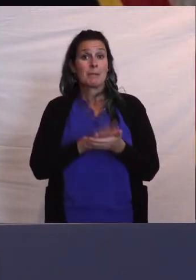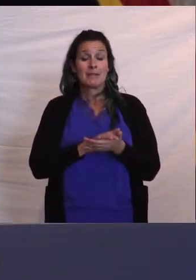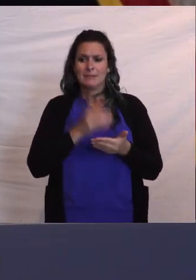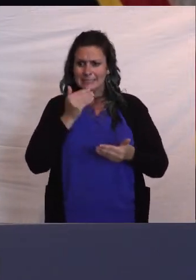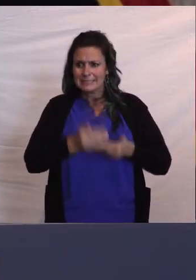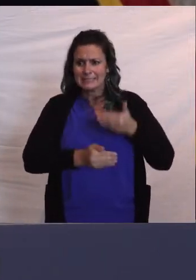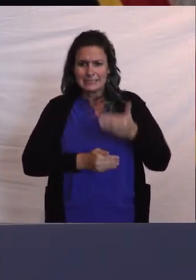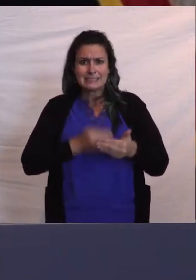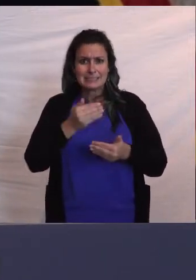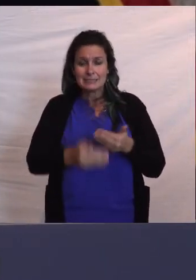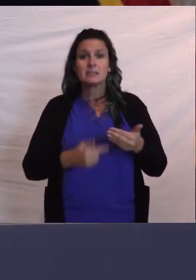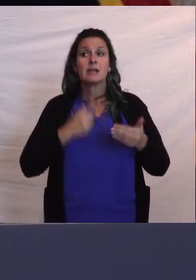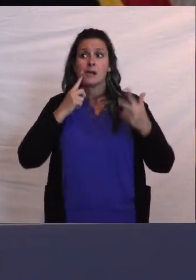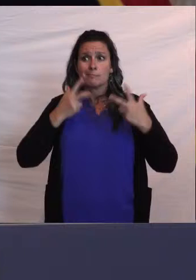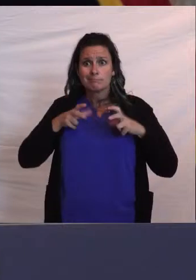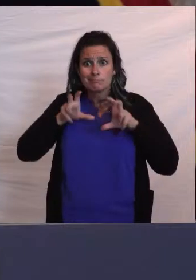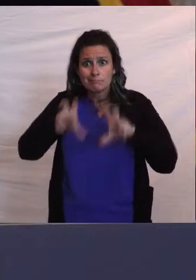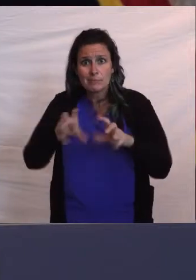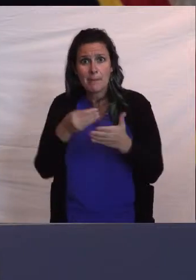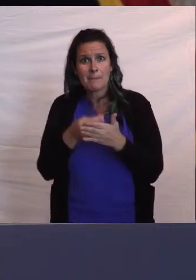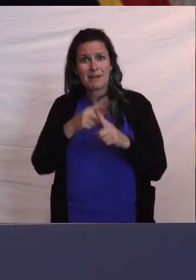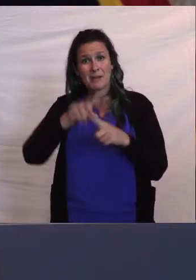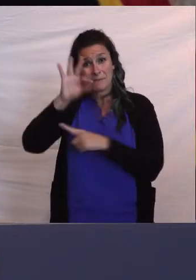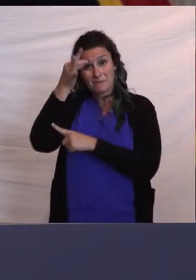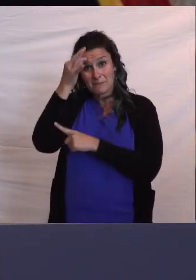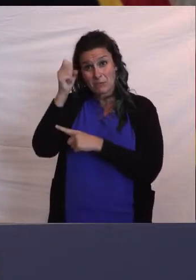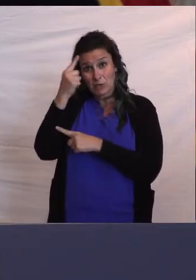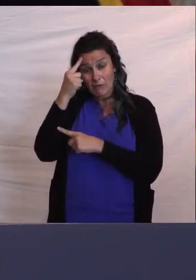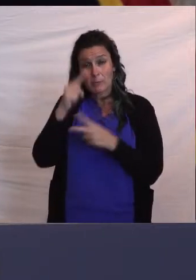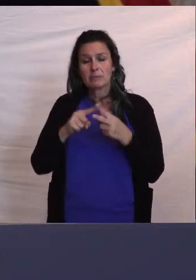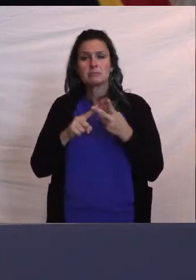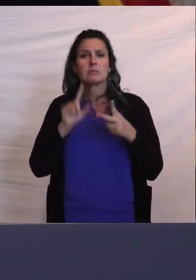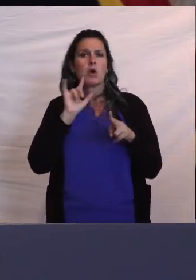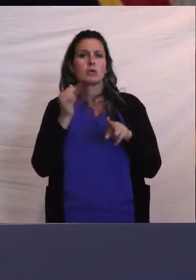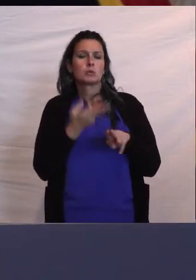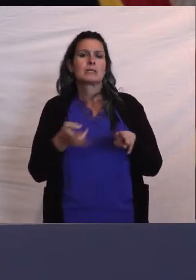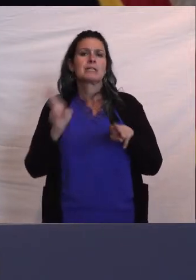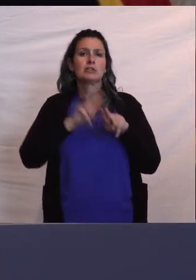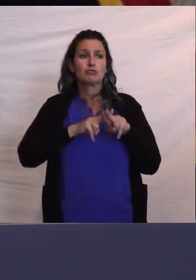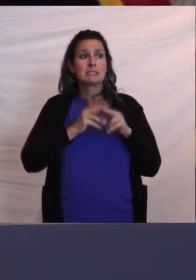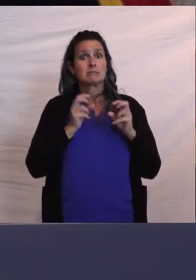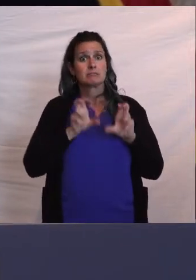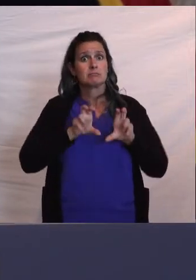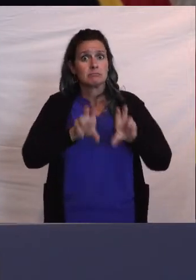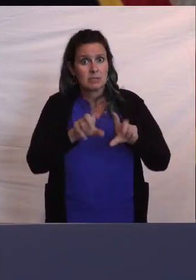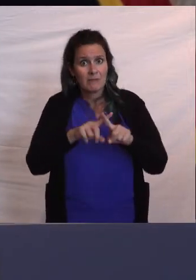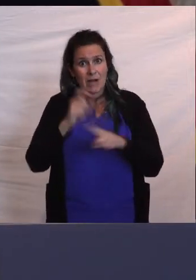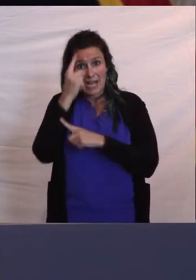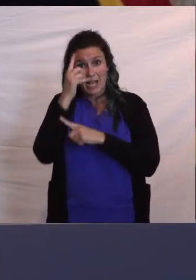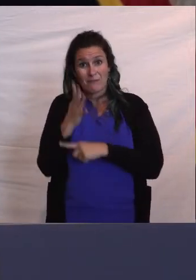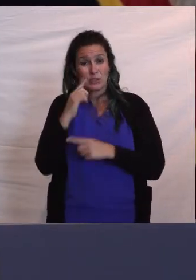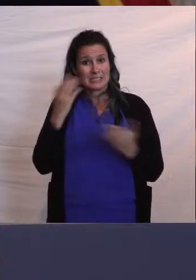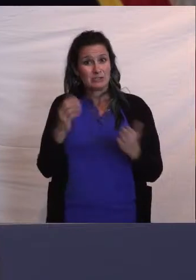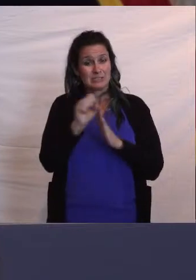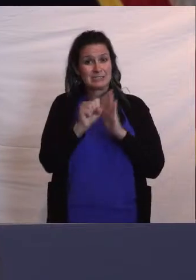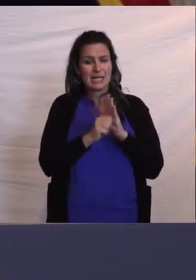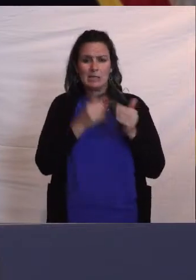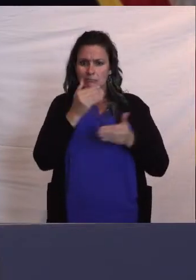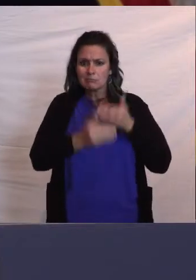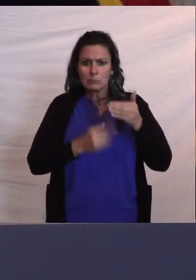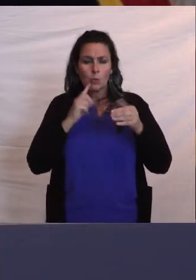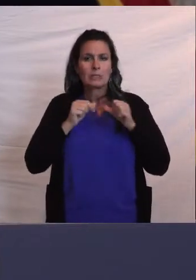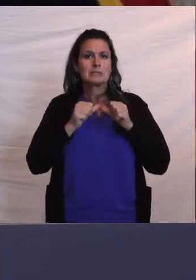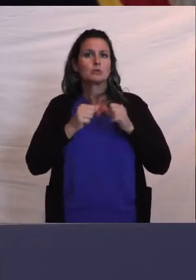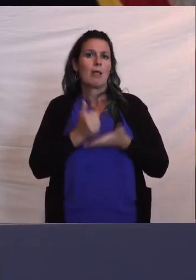of funding from the federal government, along with the increases provided by Governor Murphy over the years, will continue to